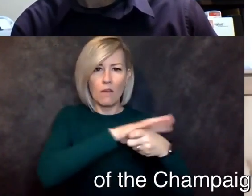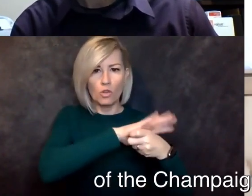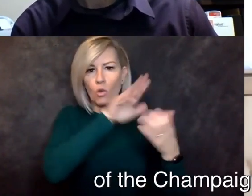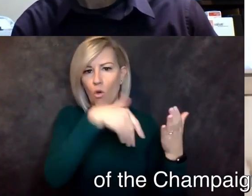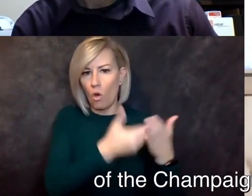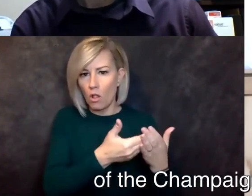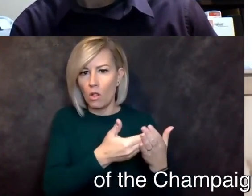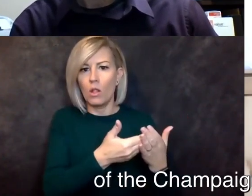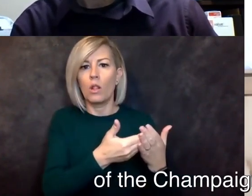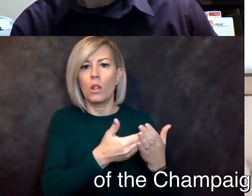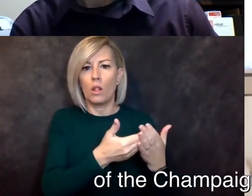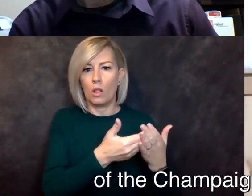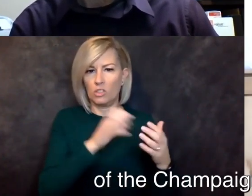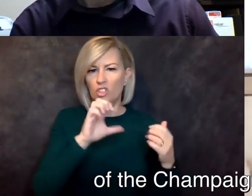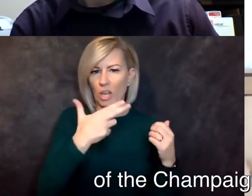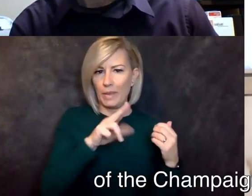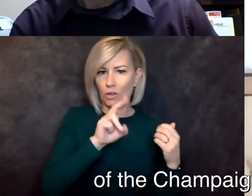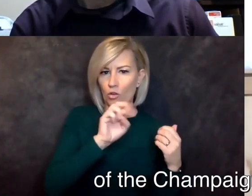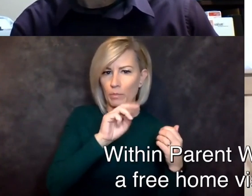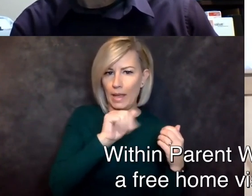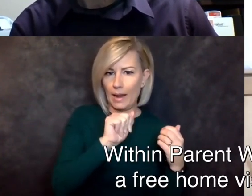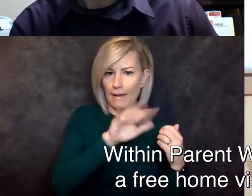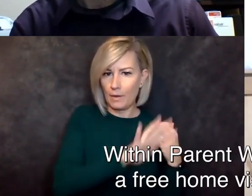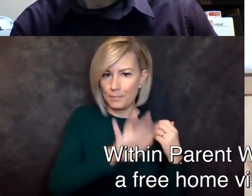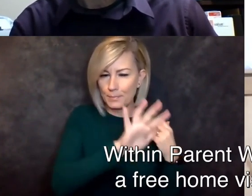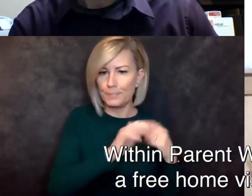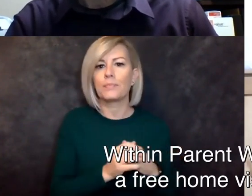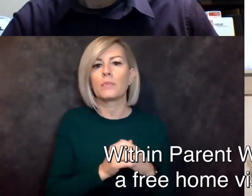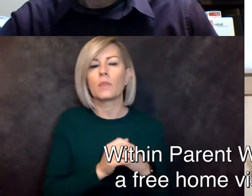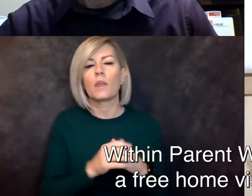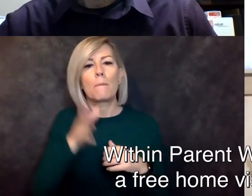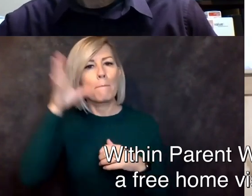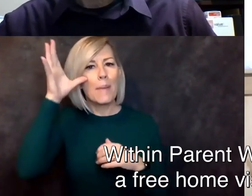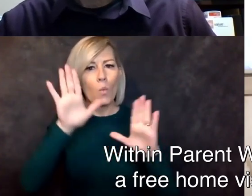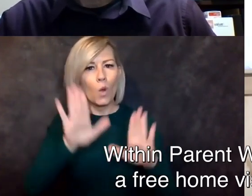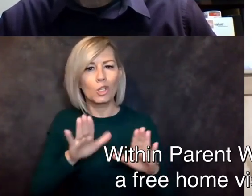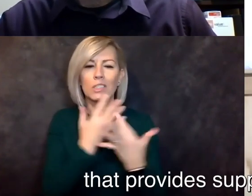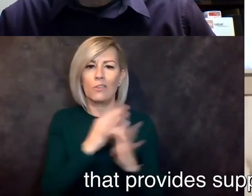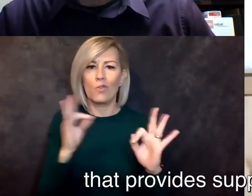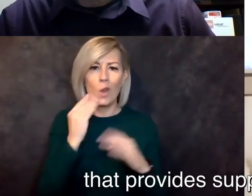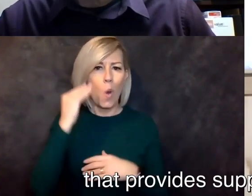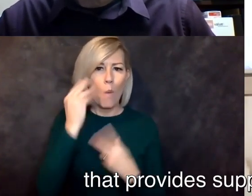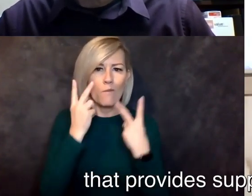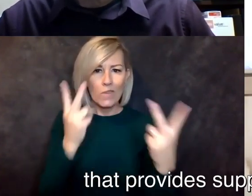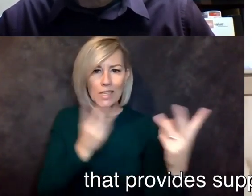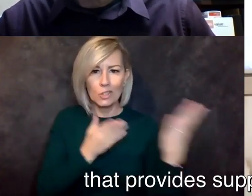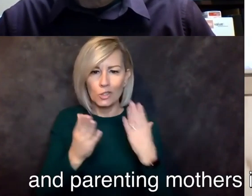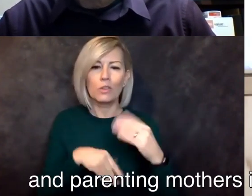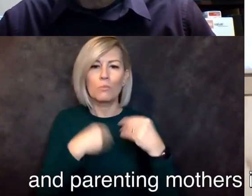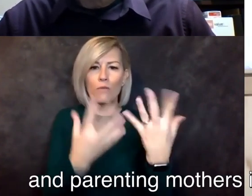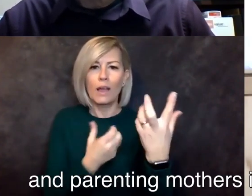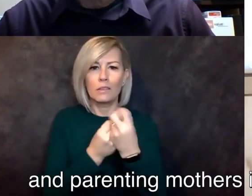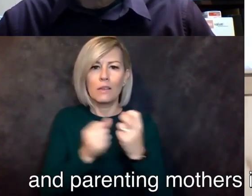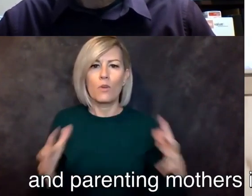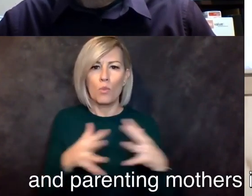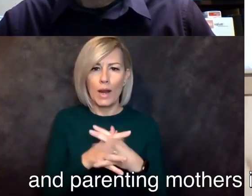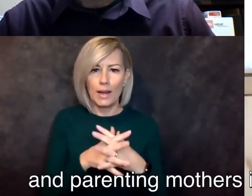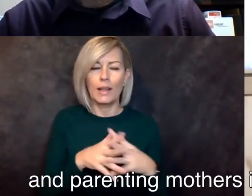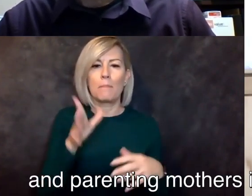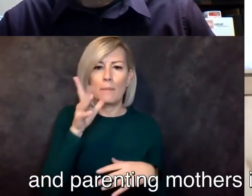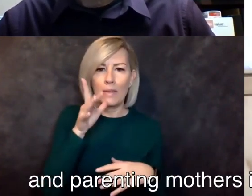Champaign-Urbana area. Within Parent Wonders, it's a free home visiting service that provides support for pregnant and parenting mothers in